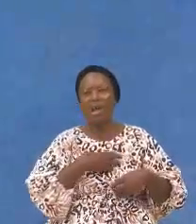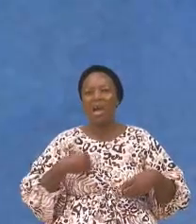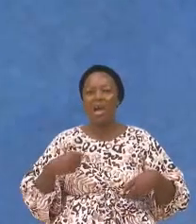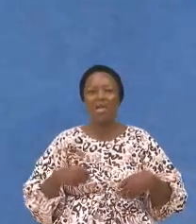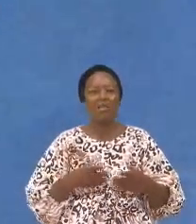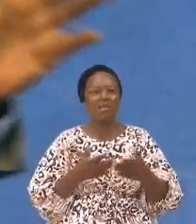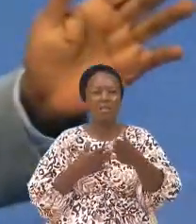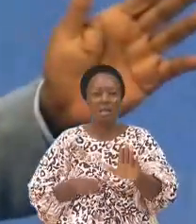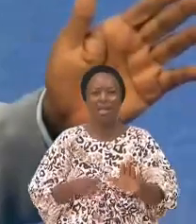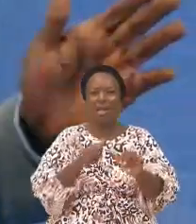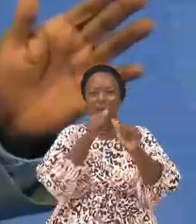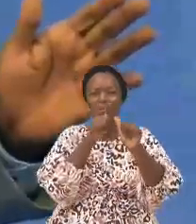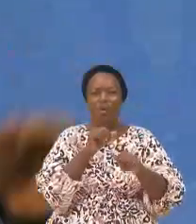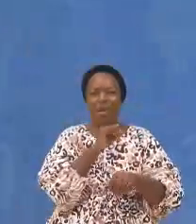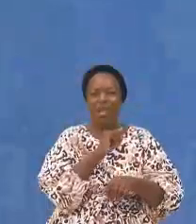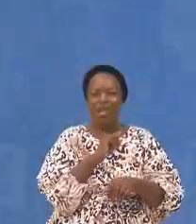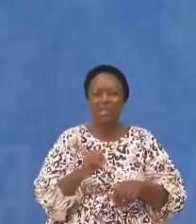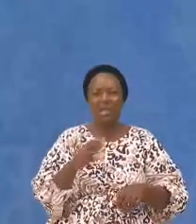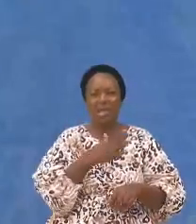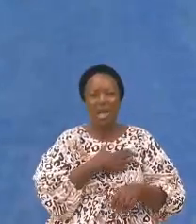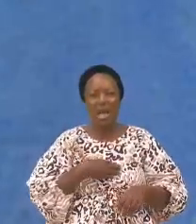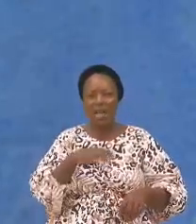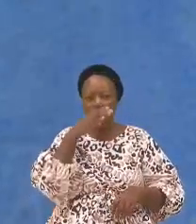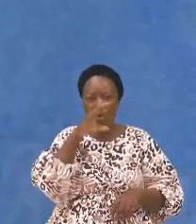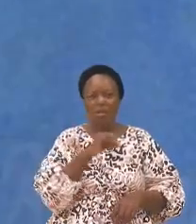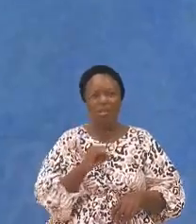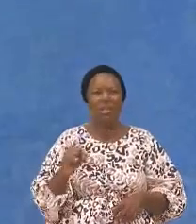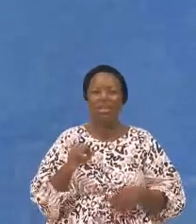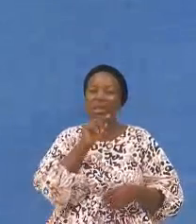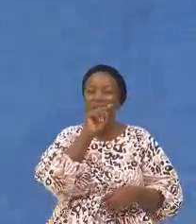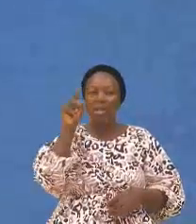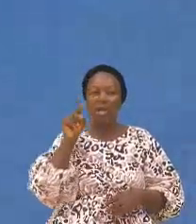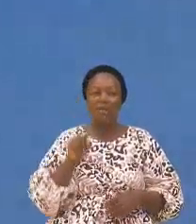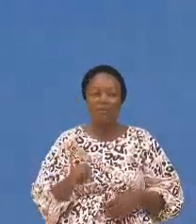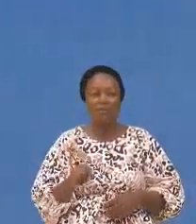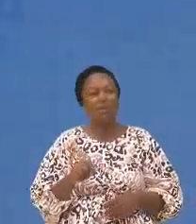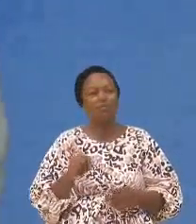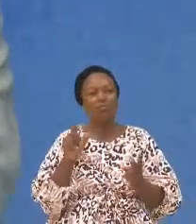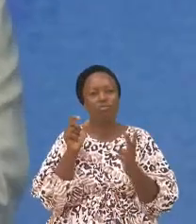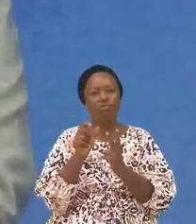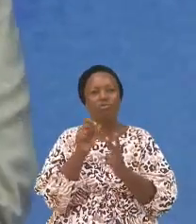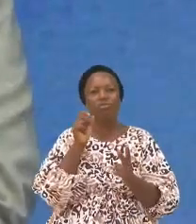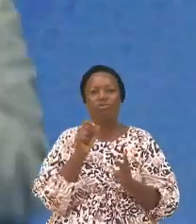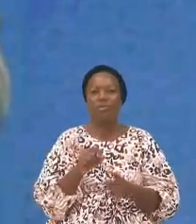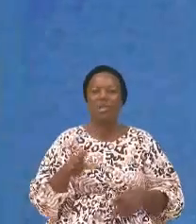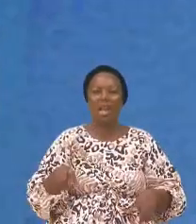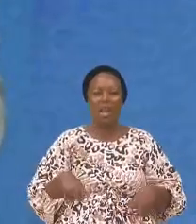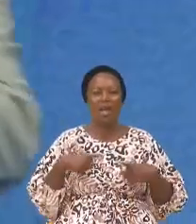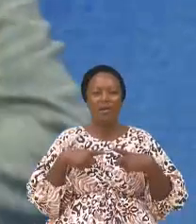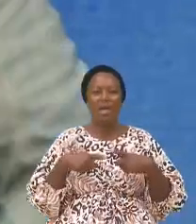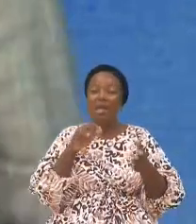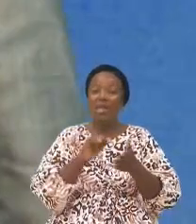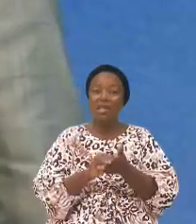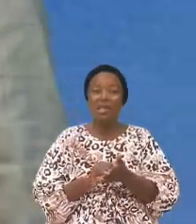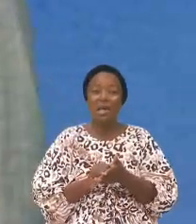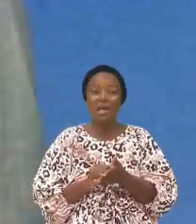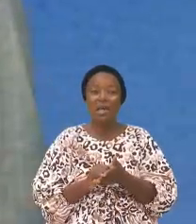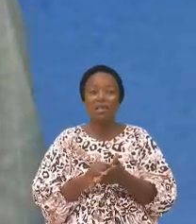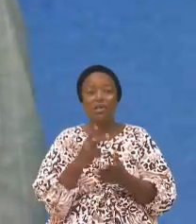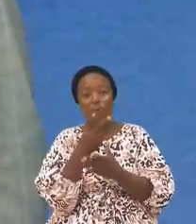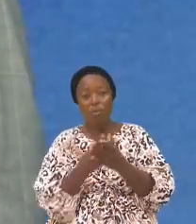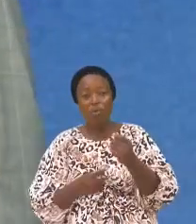before you life and death, blessing and cursing. Therefore,